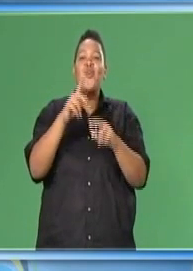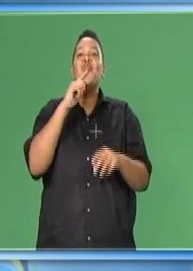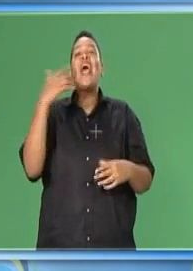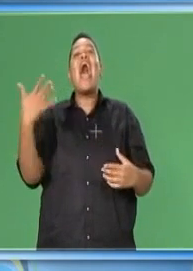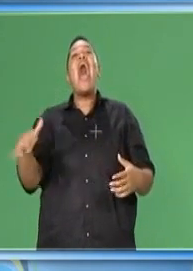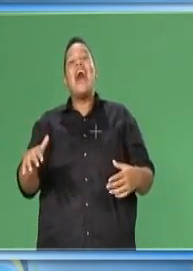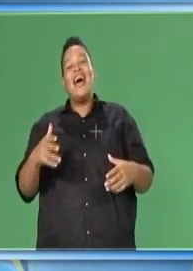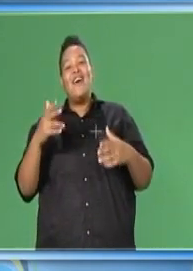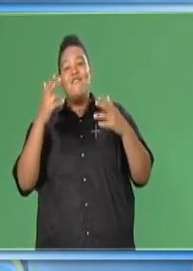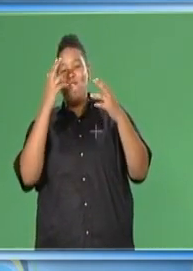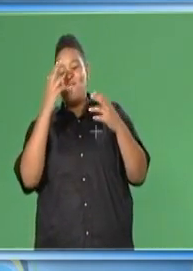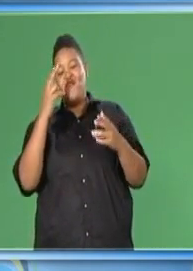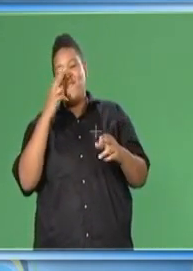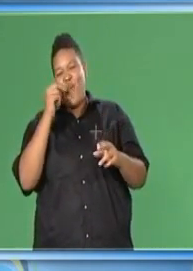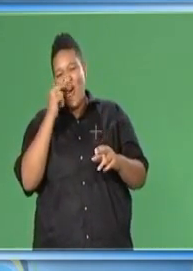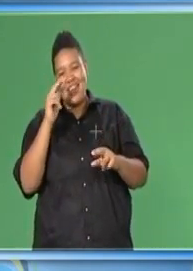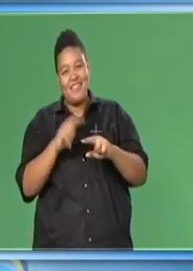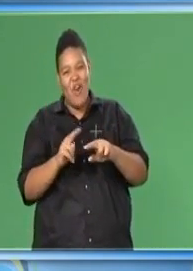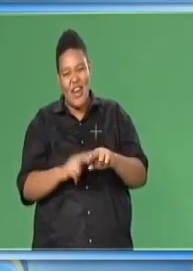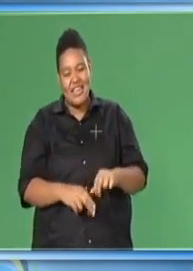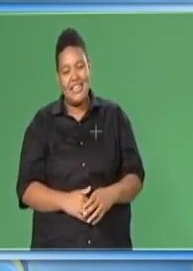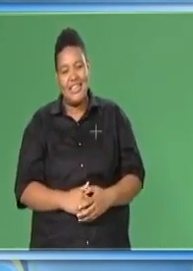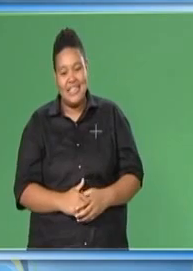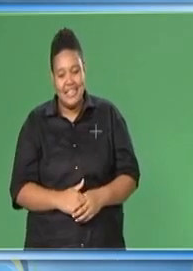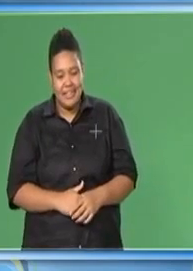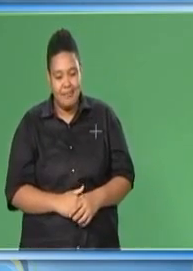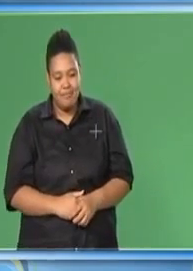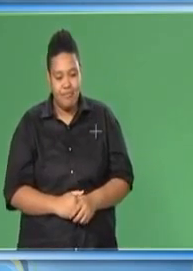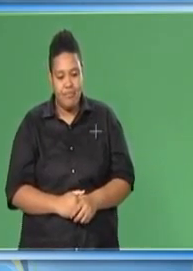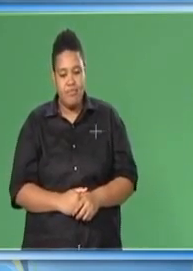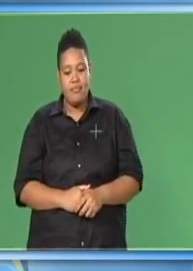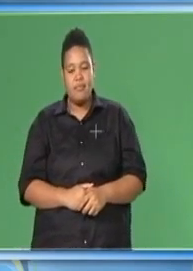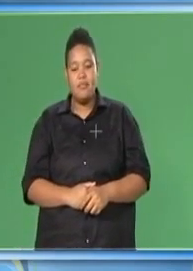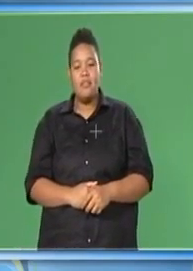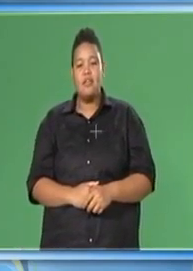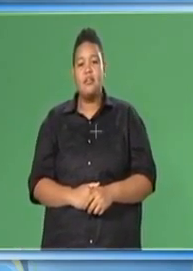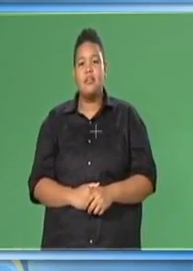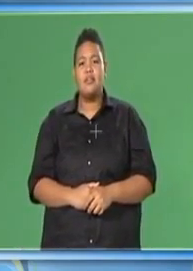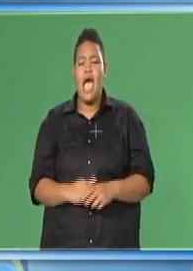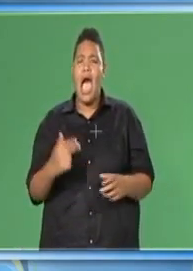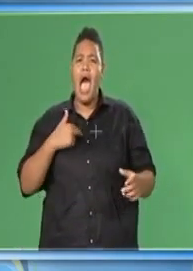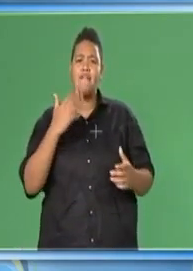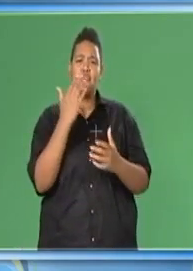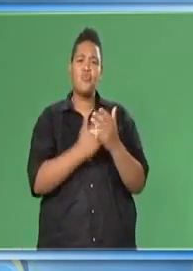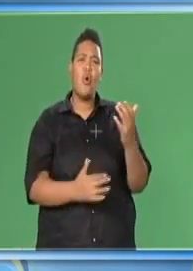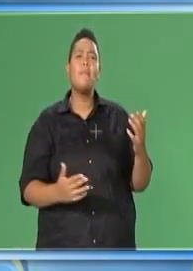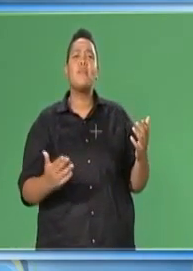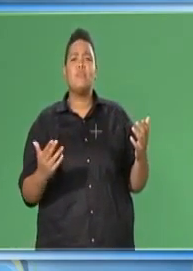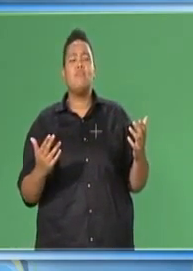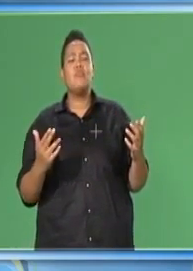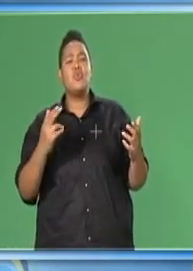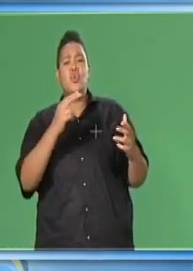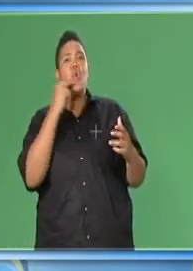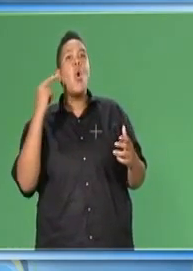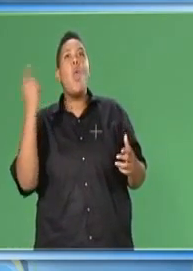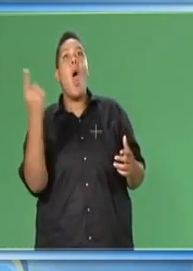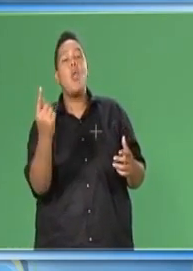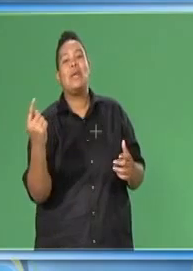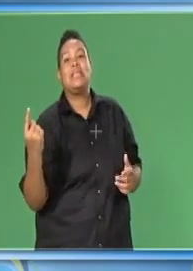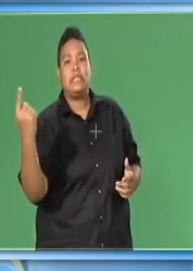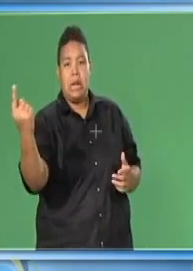also a state of being verb. Its various forms include am, is, are, was, were, be, being,